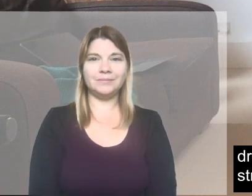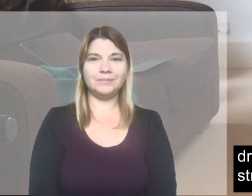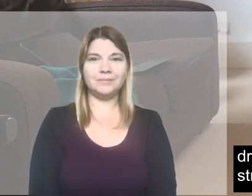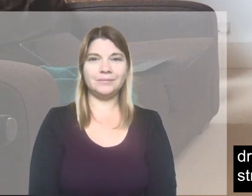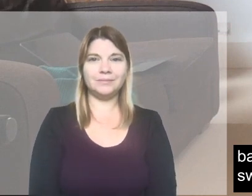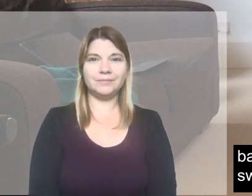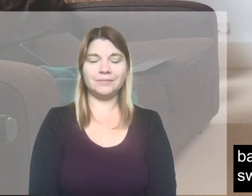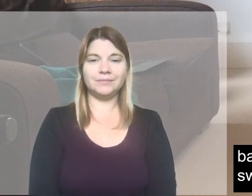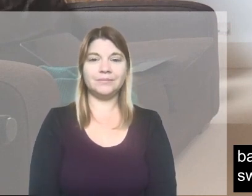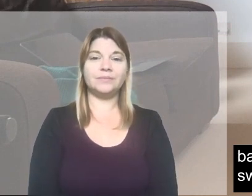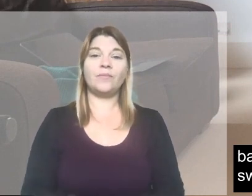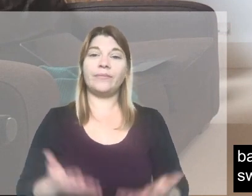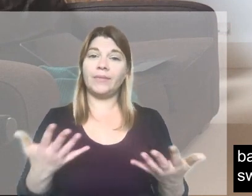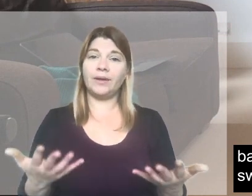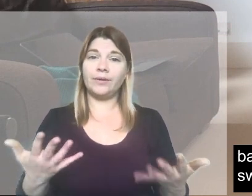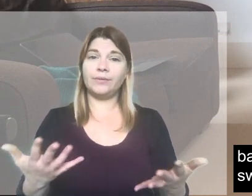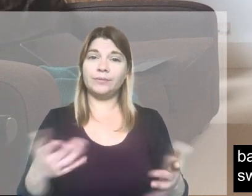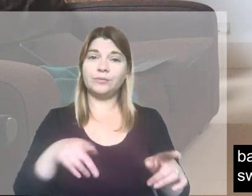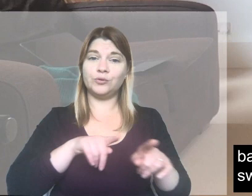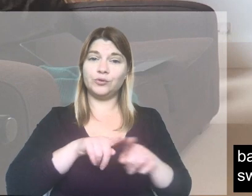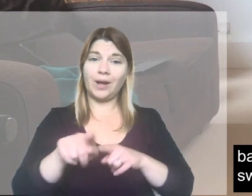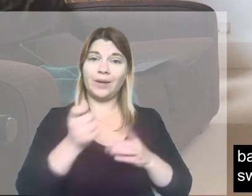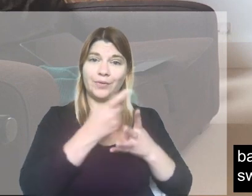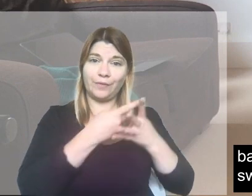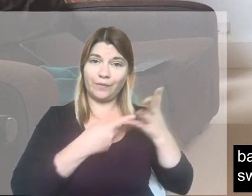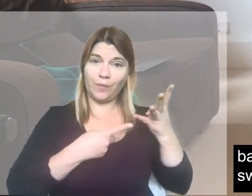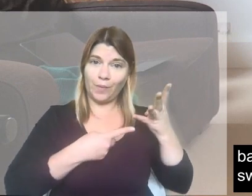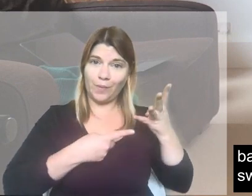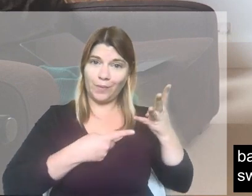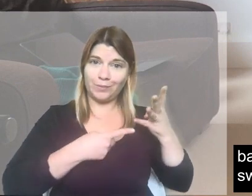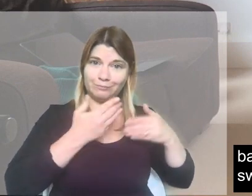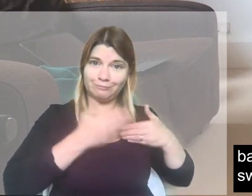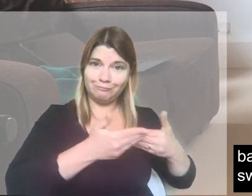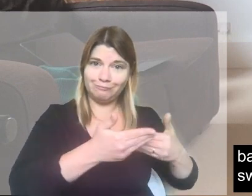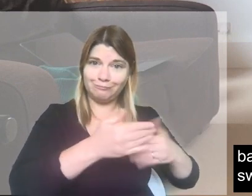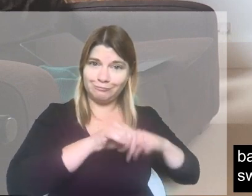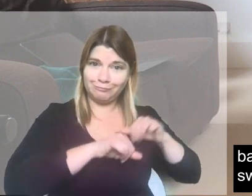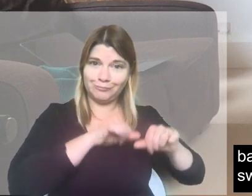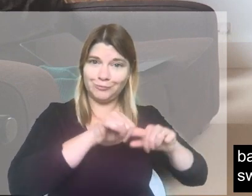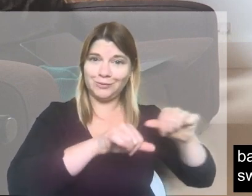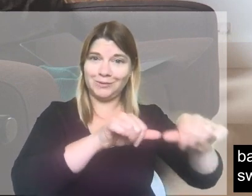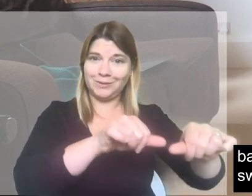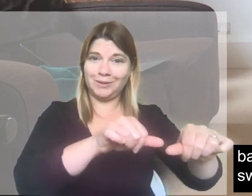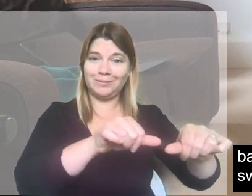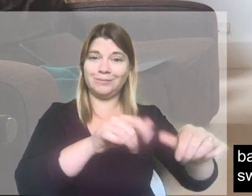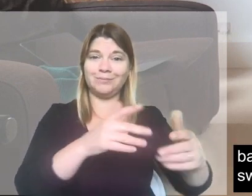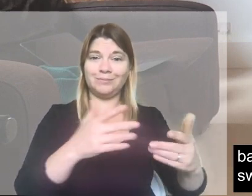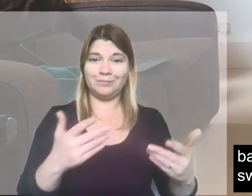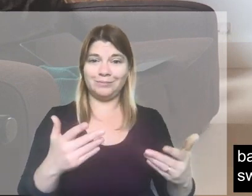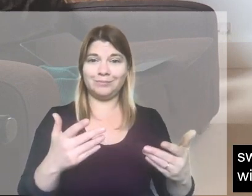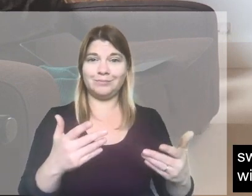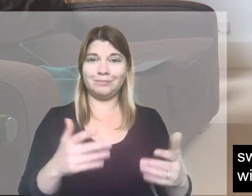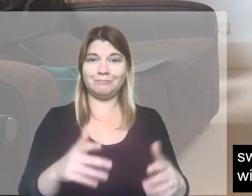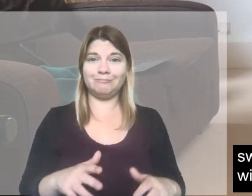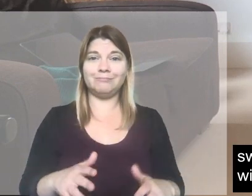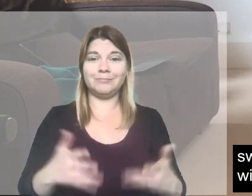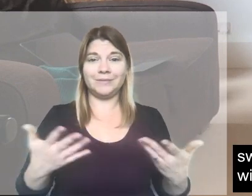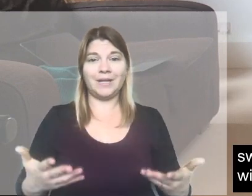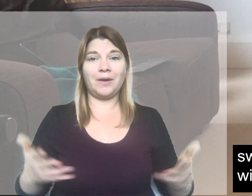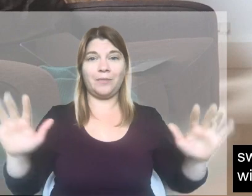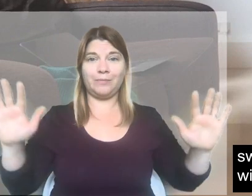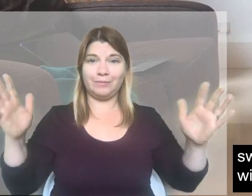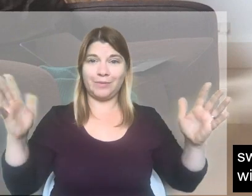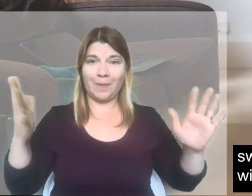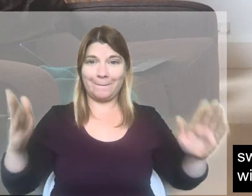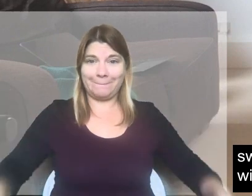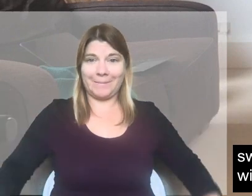forwards, drop, swing backwards. So let's try our four swings of the arms, both arms swinging forwards. Here we